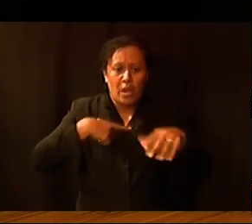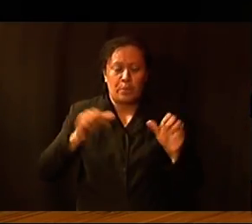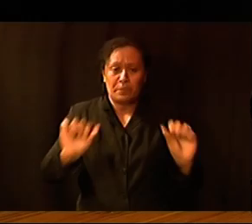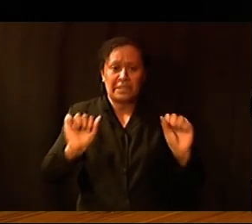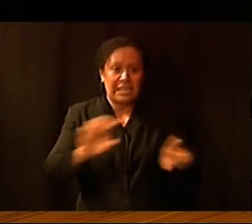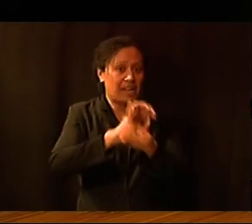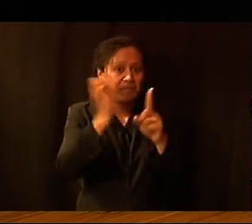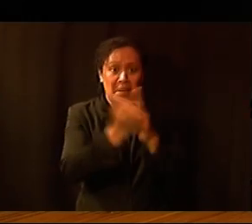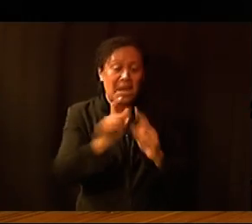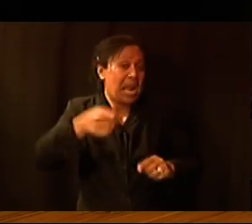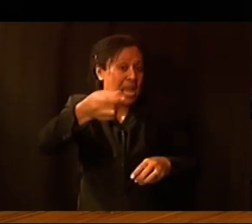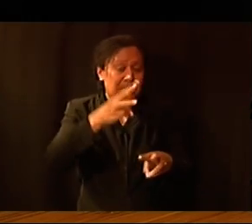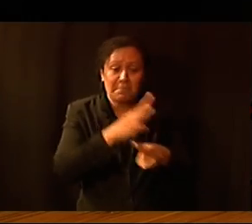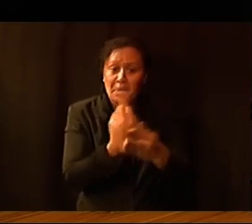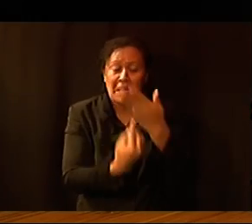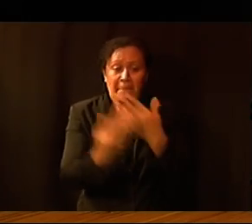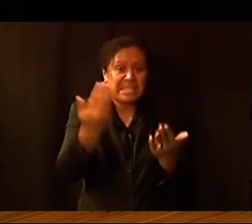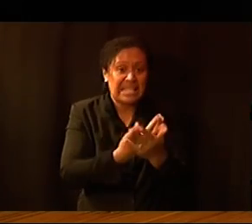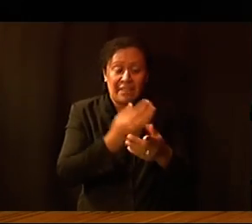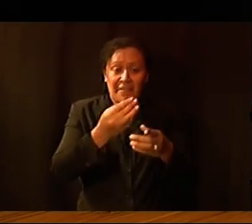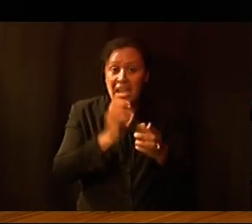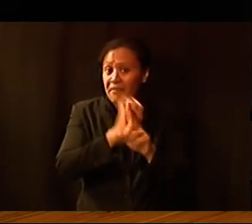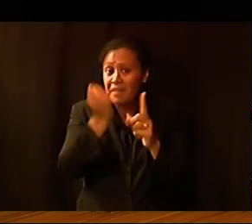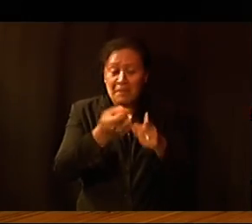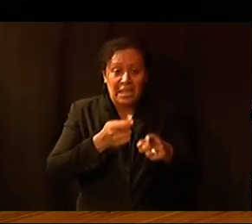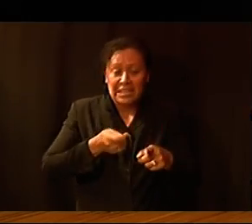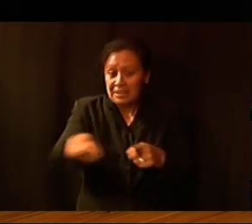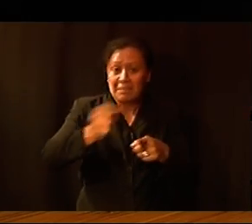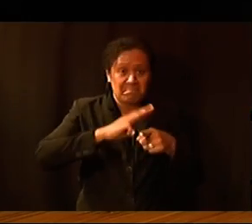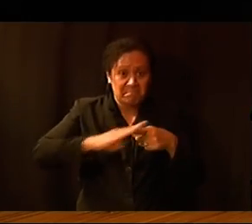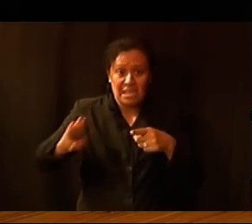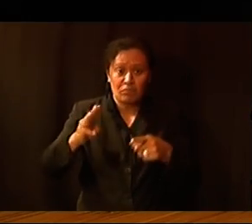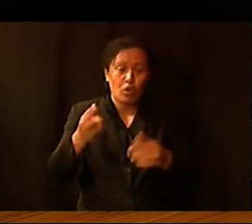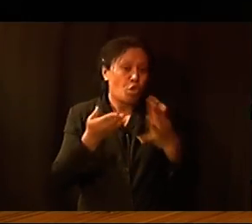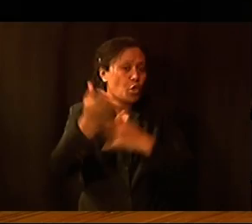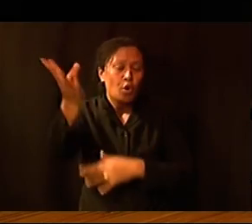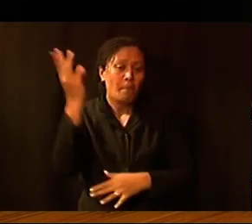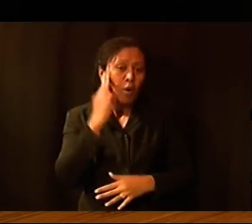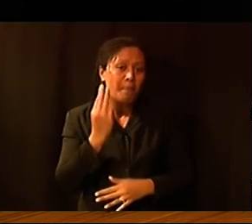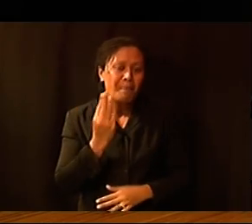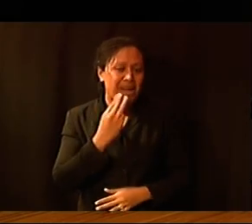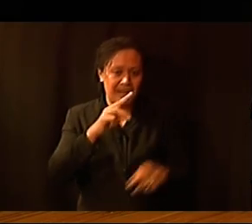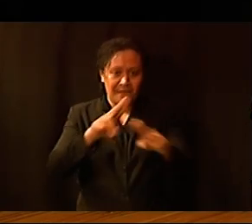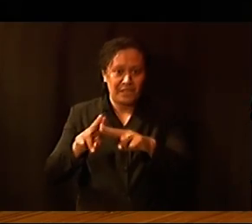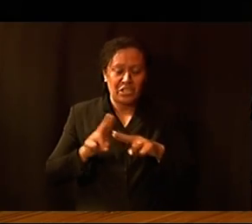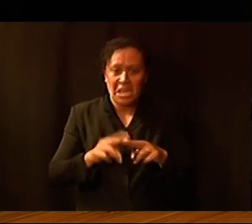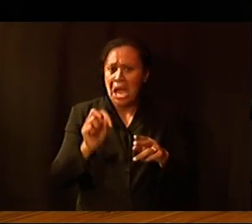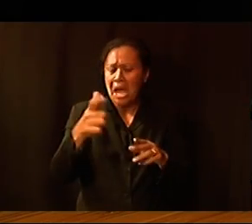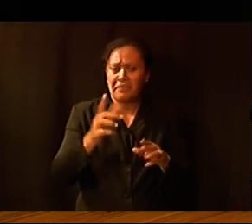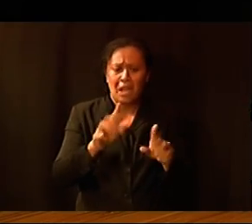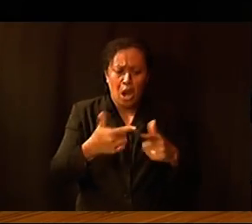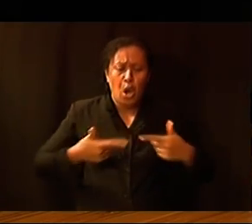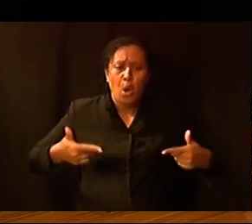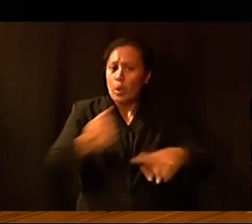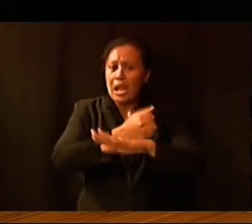environment. From next month, Save Our Environment text messages will be broadcast to mobile phones around the country. This after the Ministry